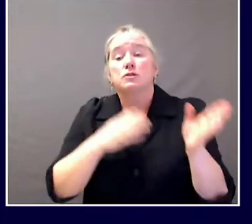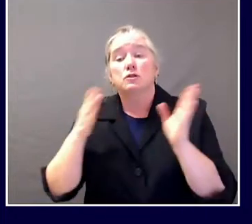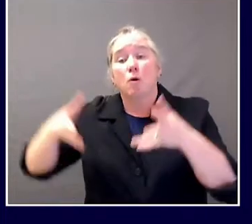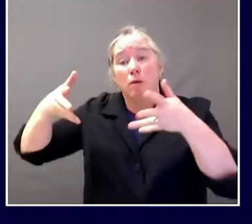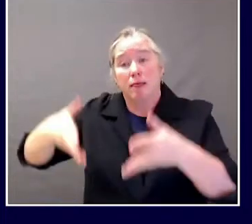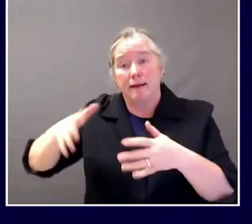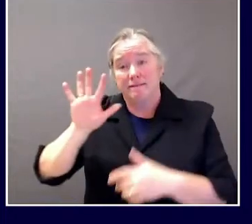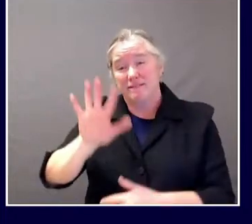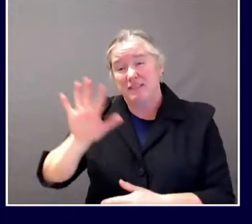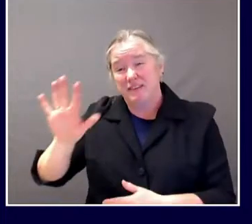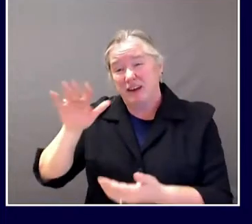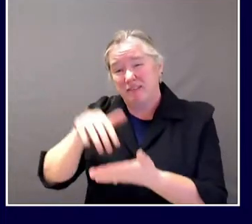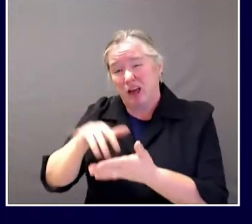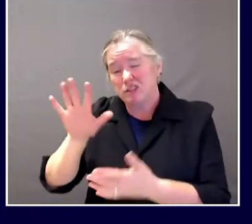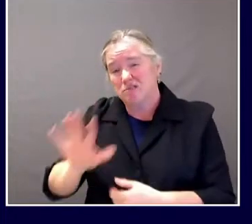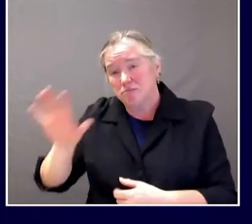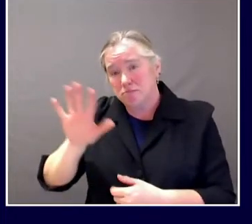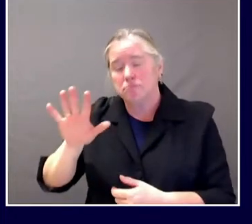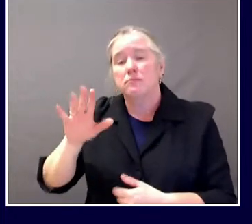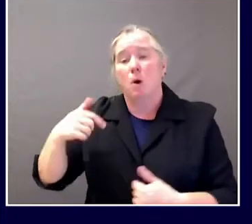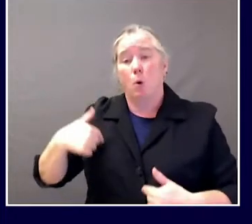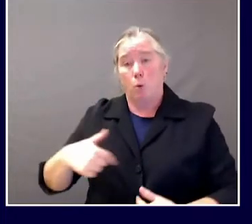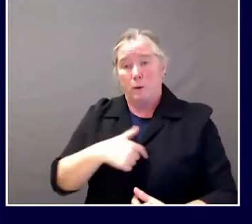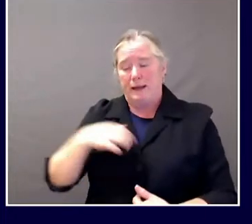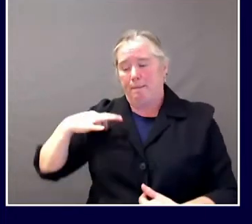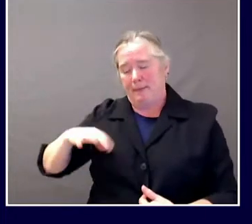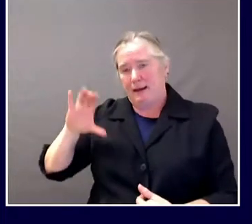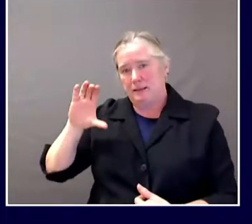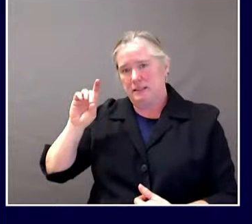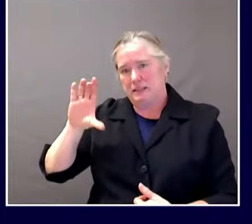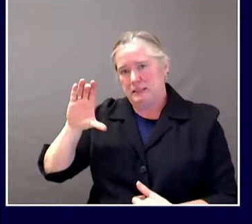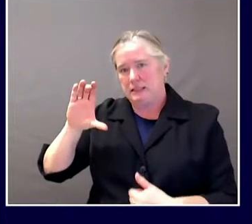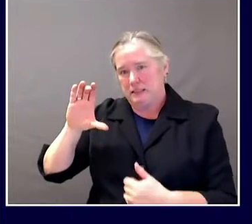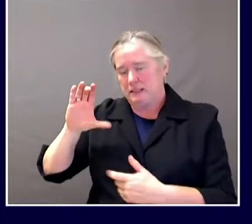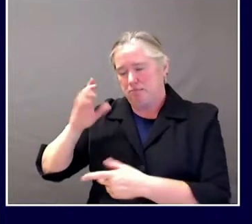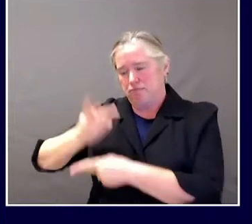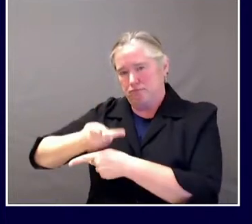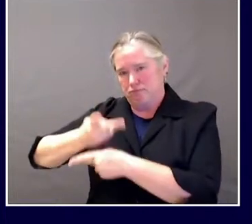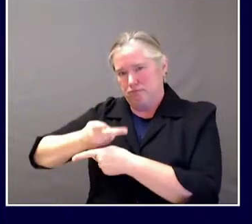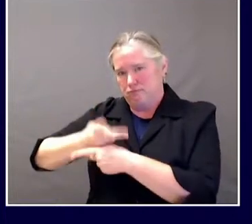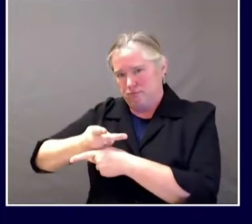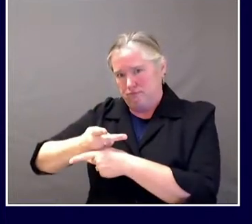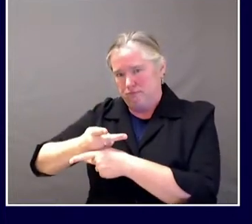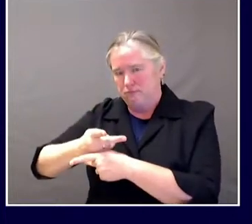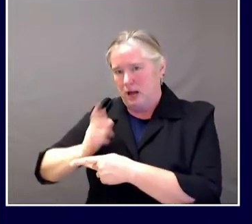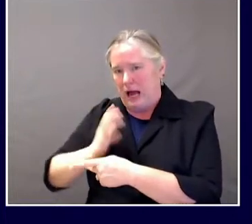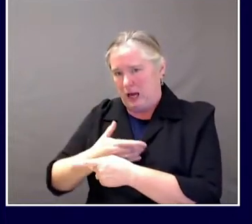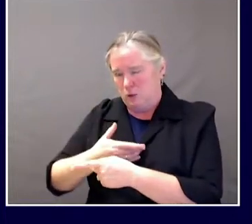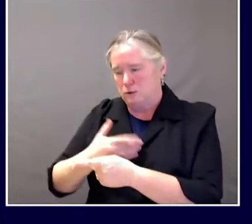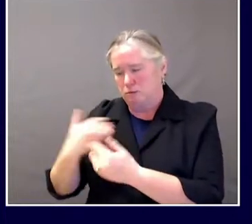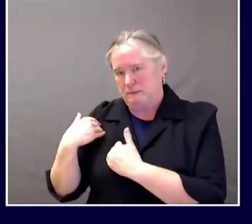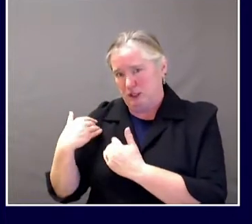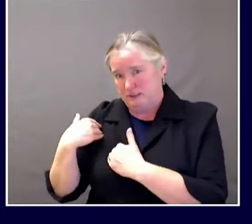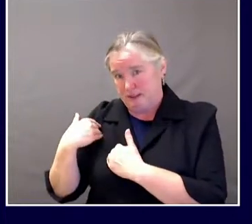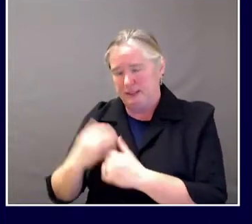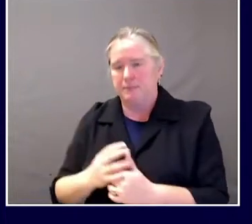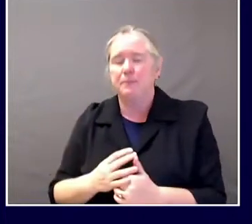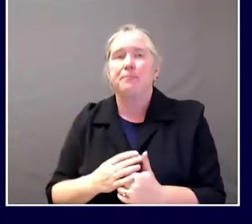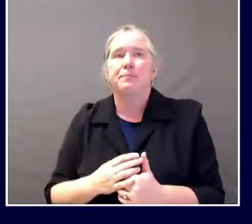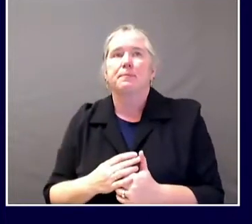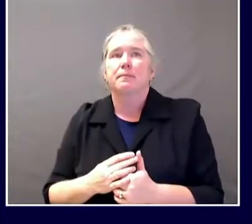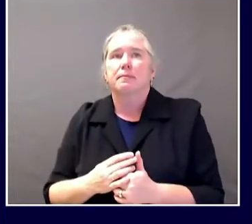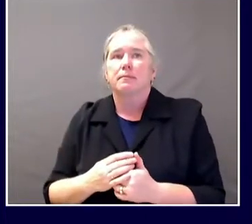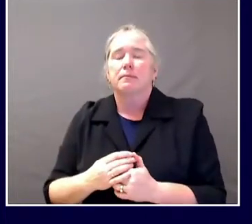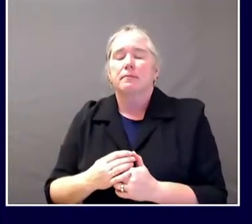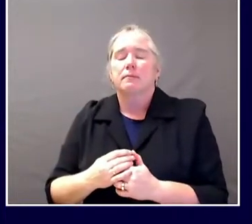so. That's really the denominator that we look at. And as you mentioned, and there's a little bit of variation in these